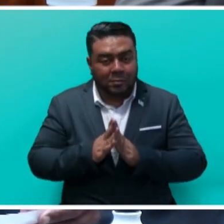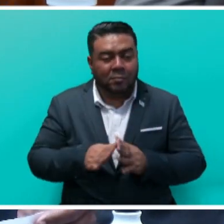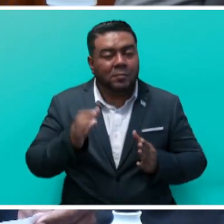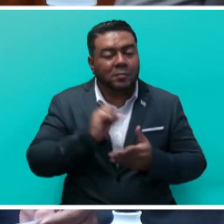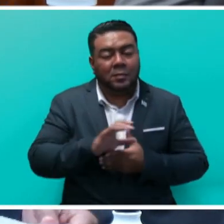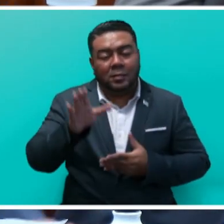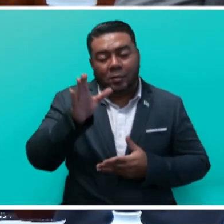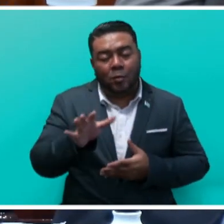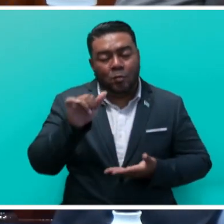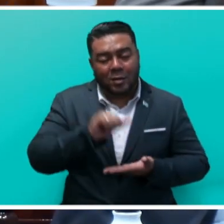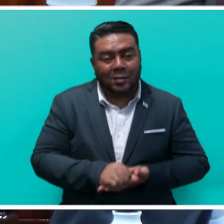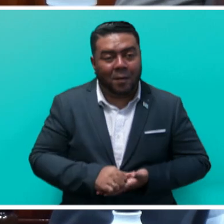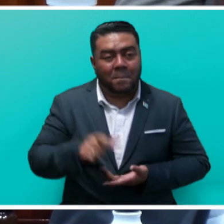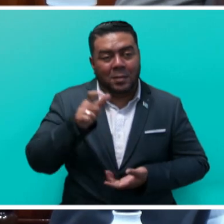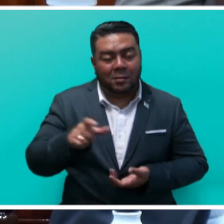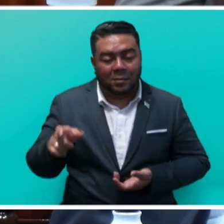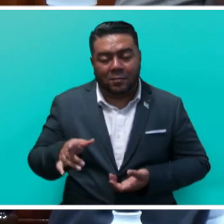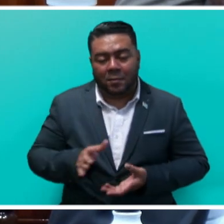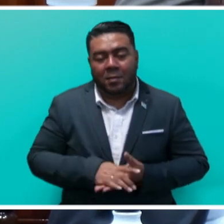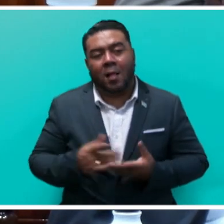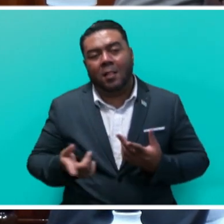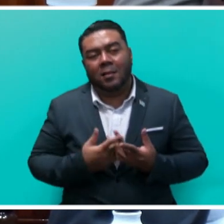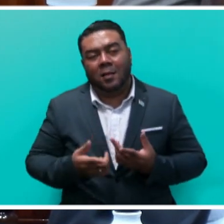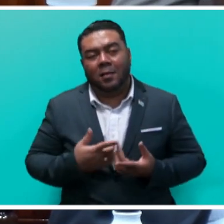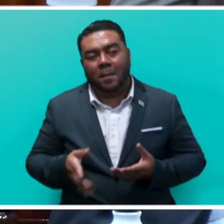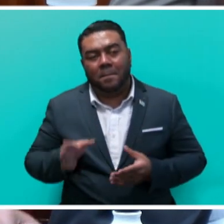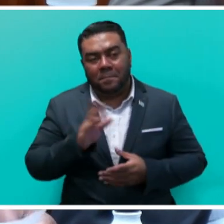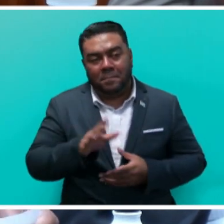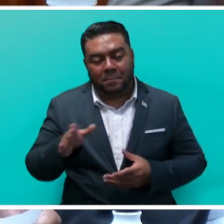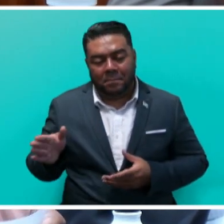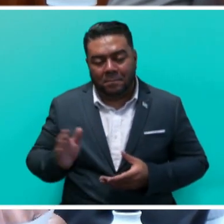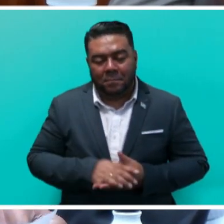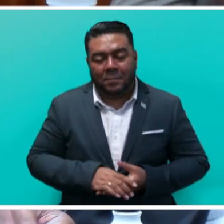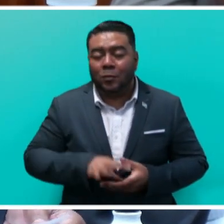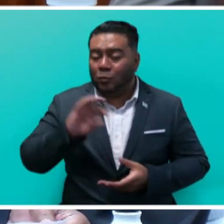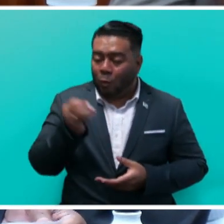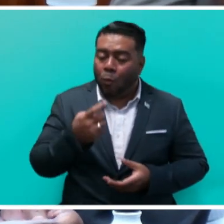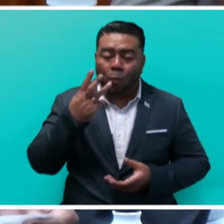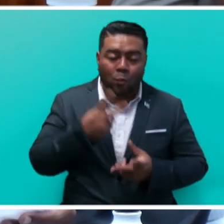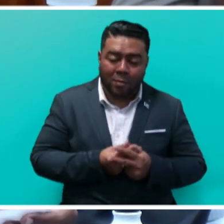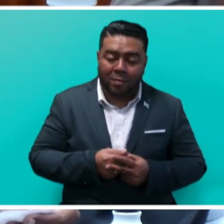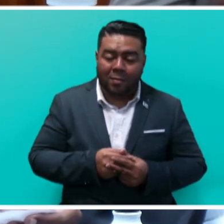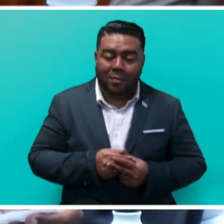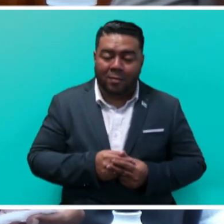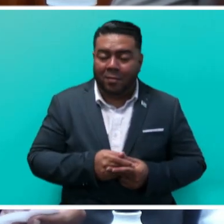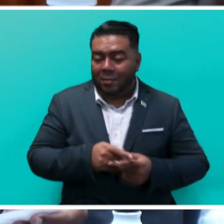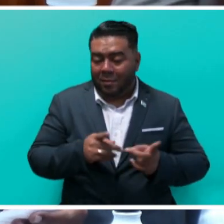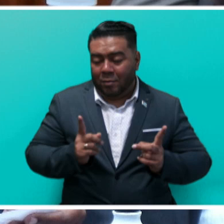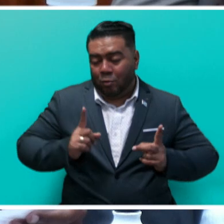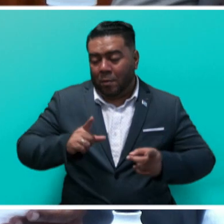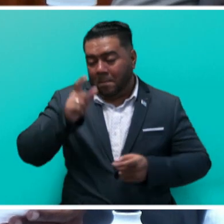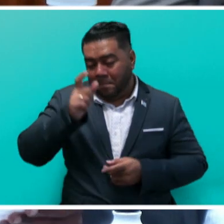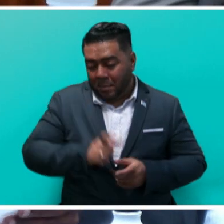over personal property by lenders and other conditions. So with the amendment to the Personal Property